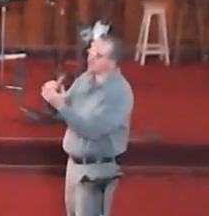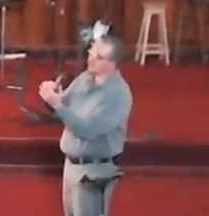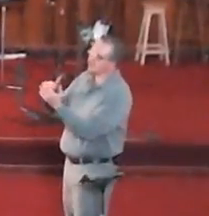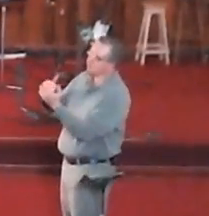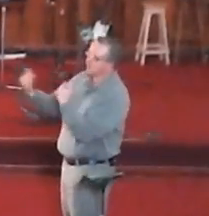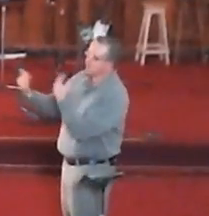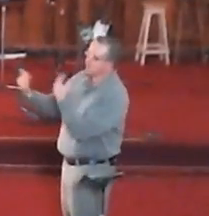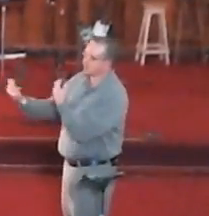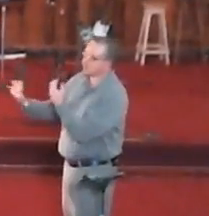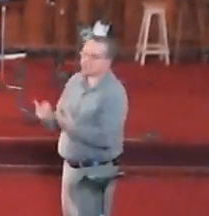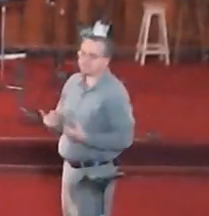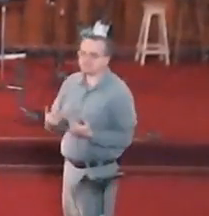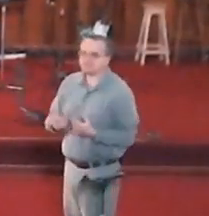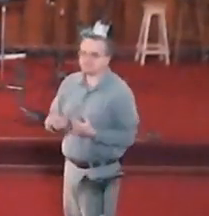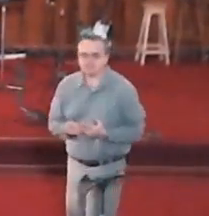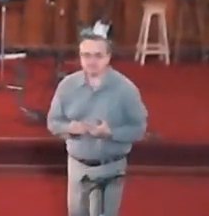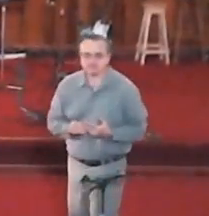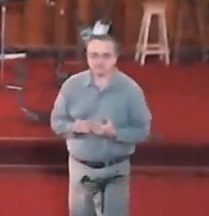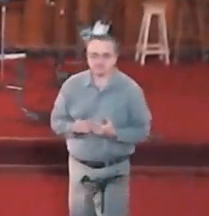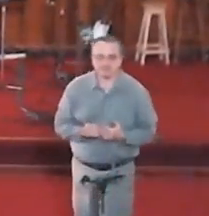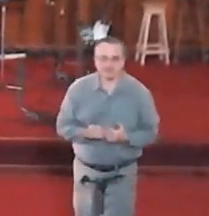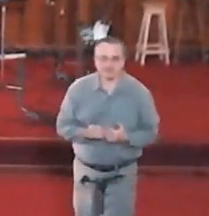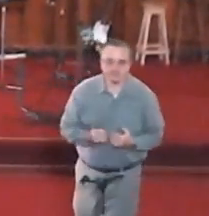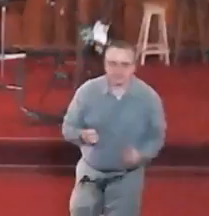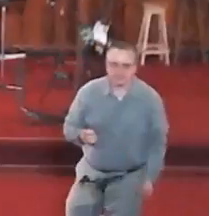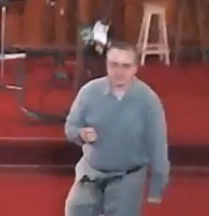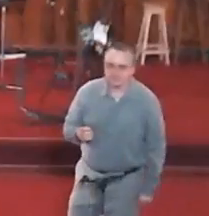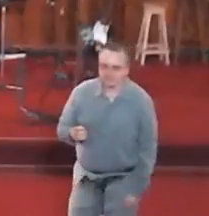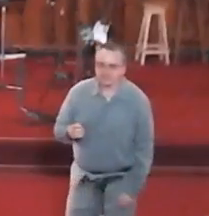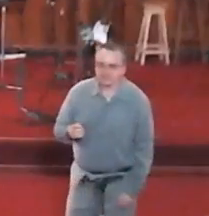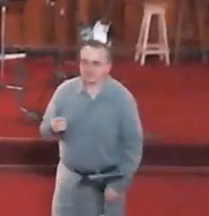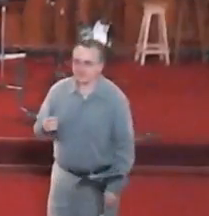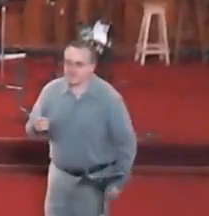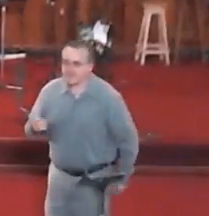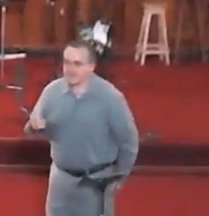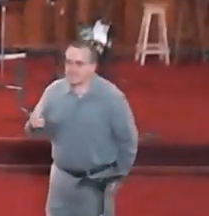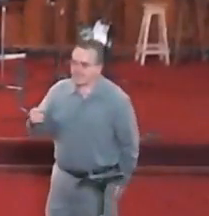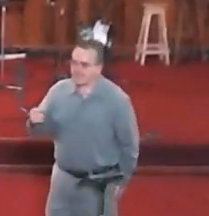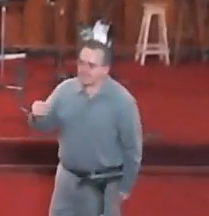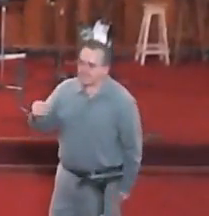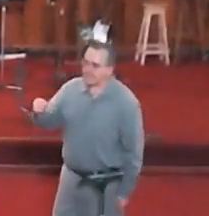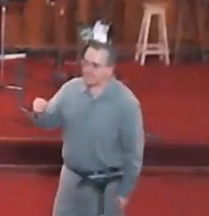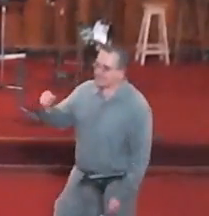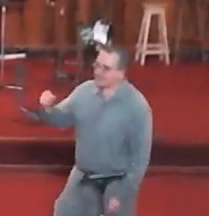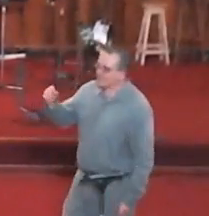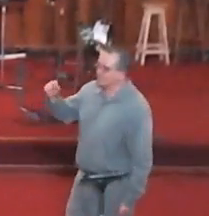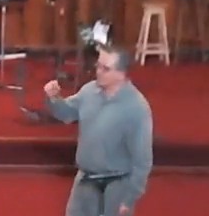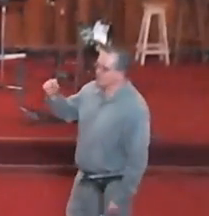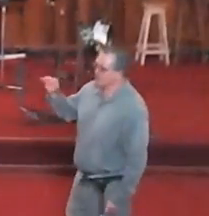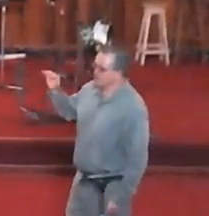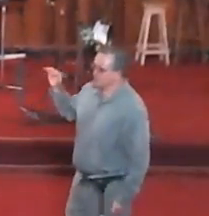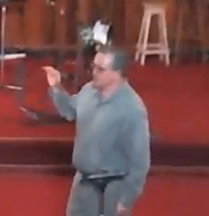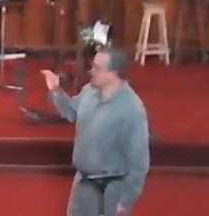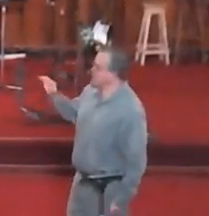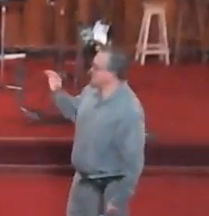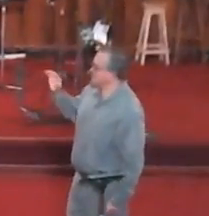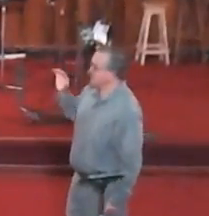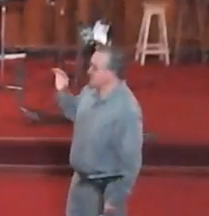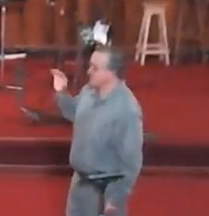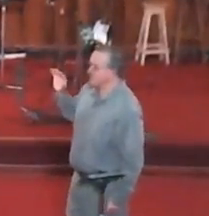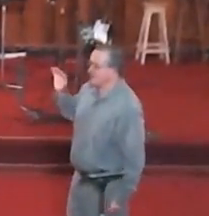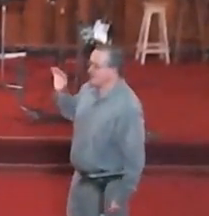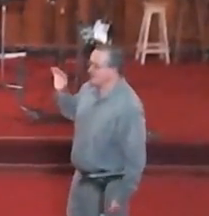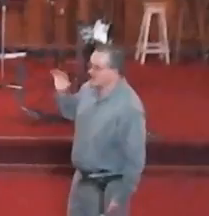orar en parejas. So we're going to get together with one other person in twos and say this prayer. Y para empezar yo